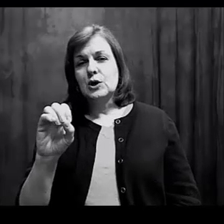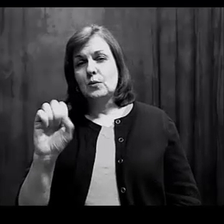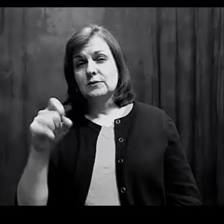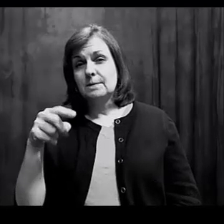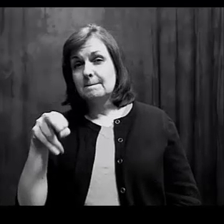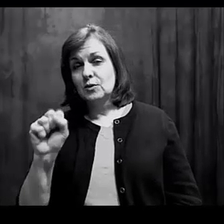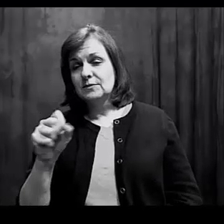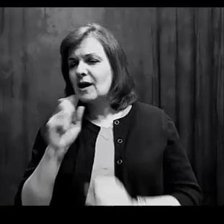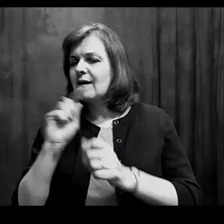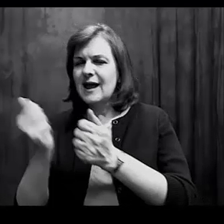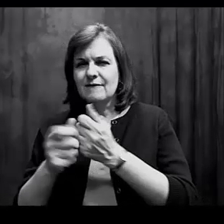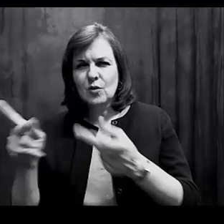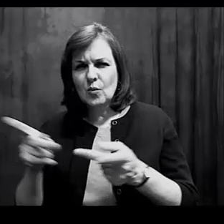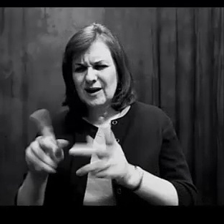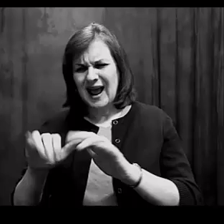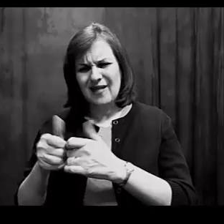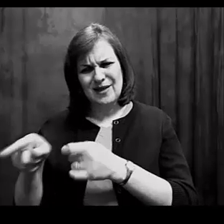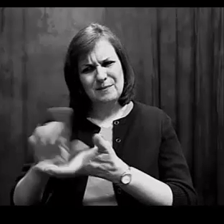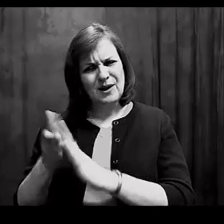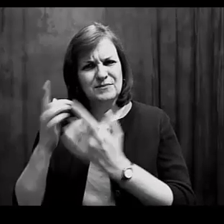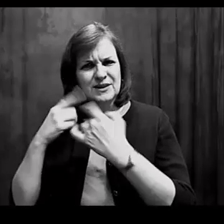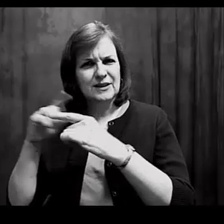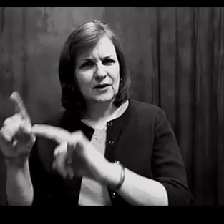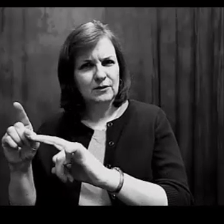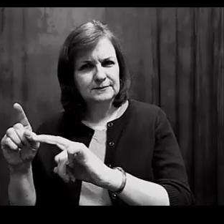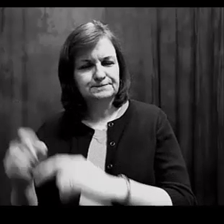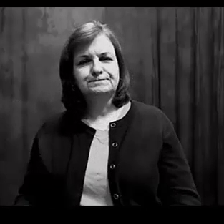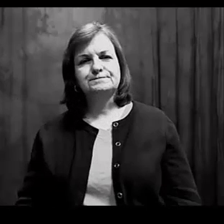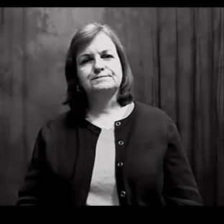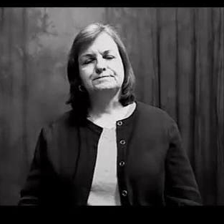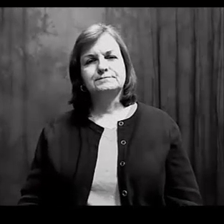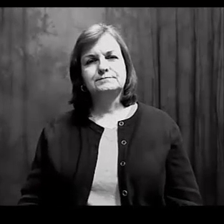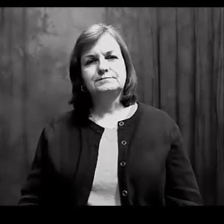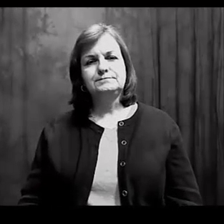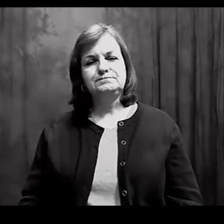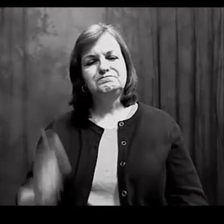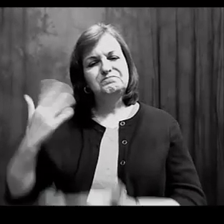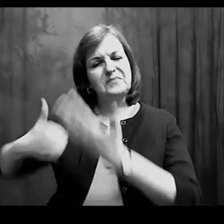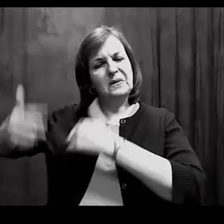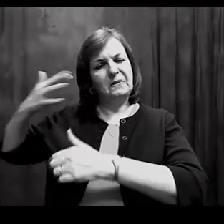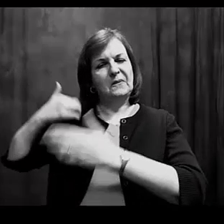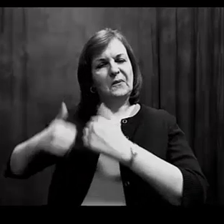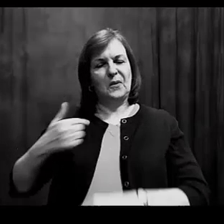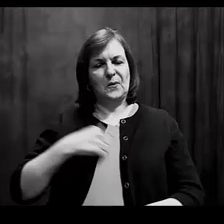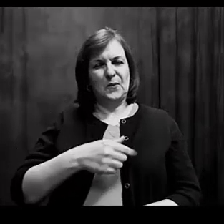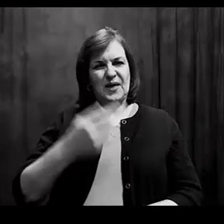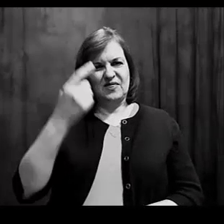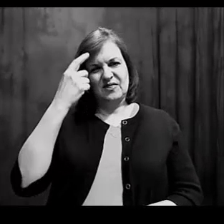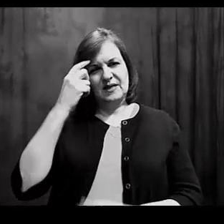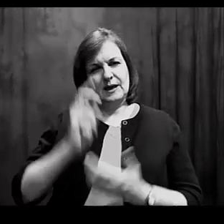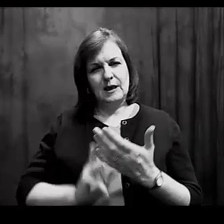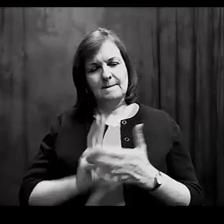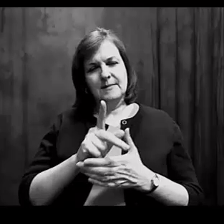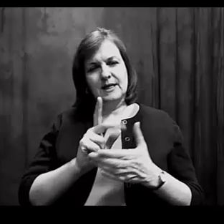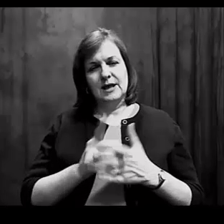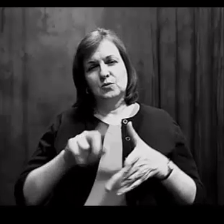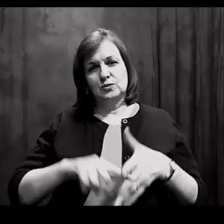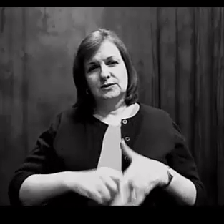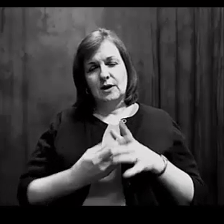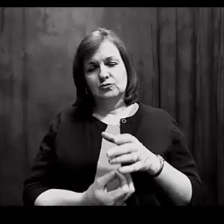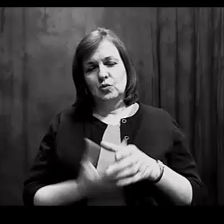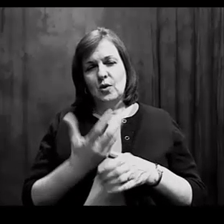now, right? So how did they get to be so successful? We think that plants would